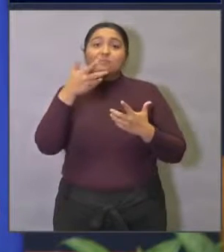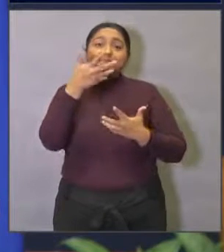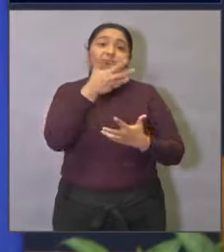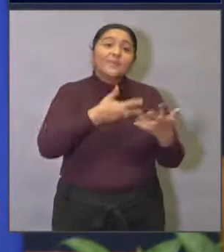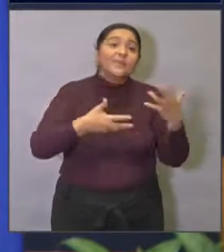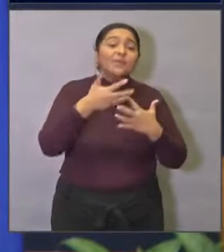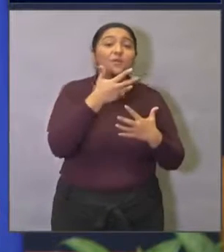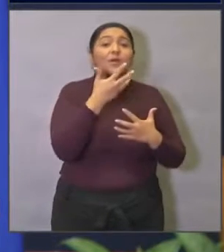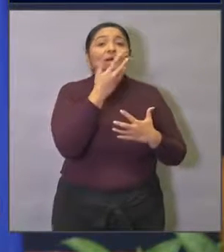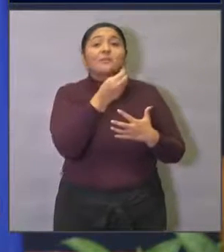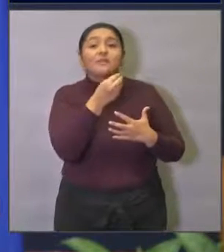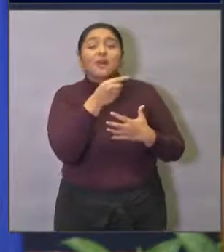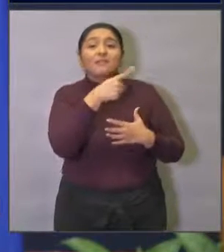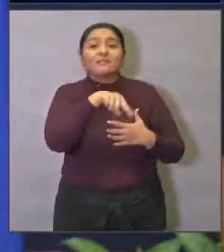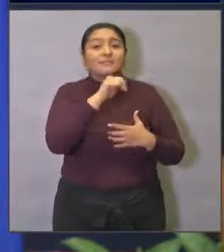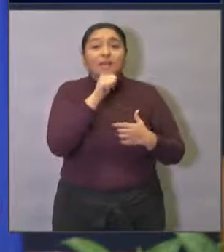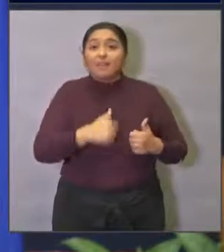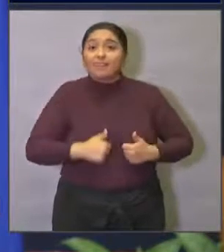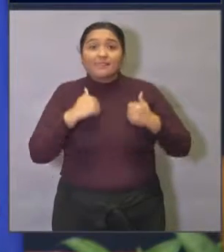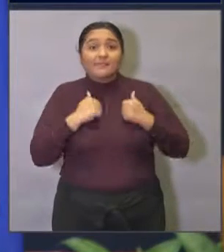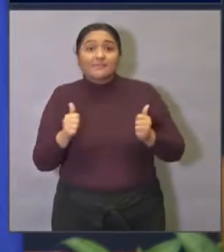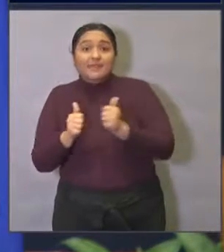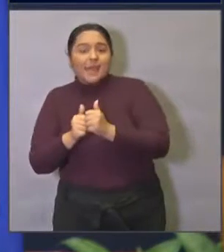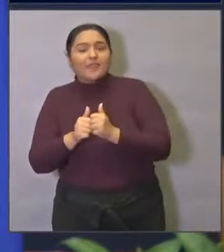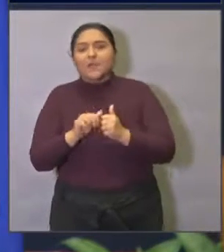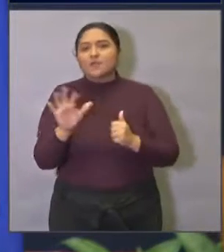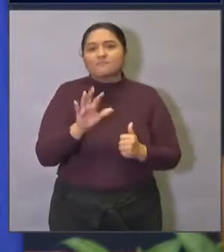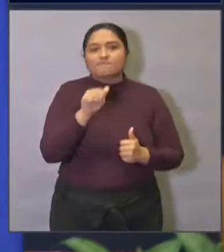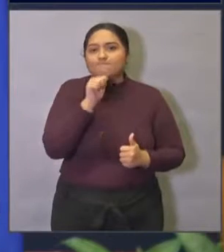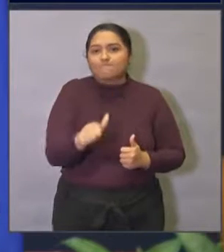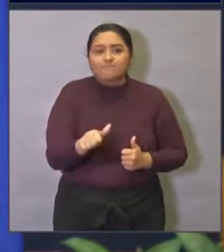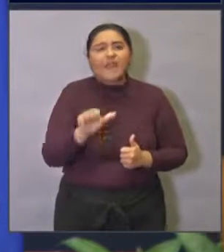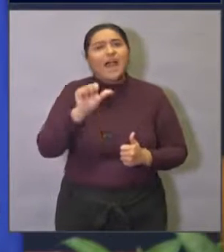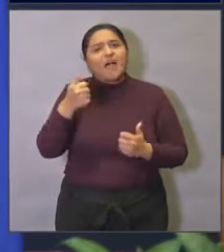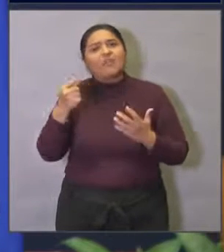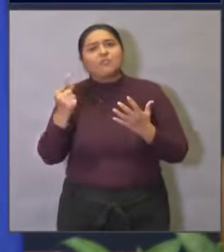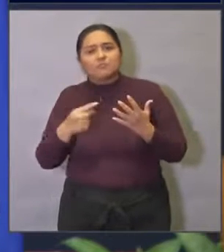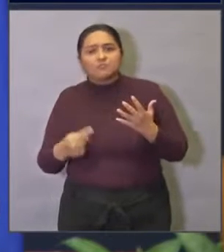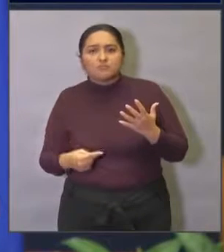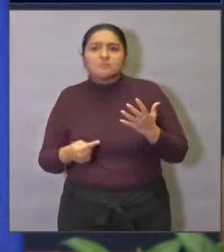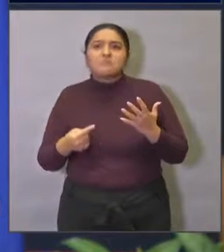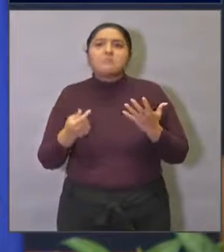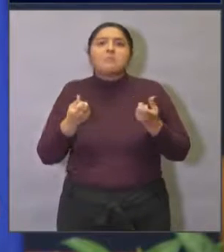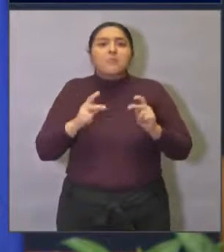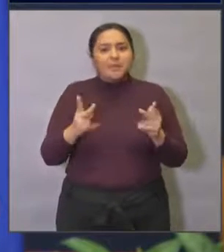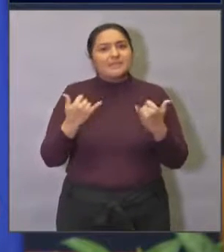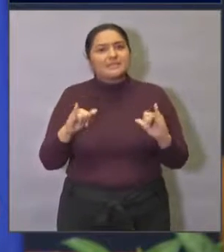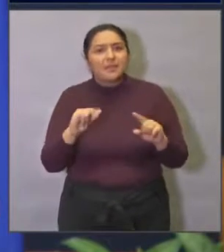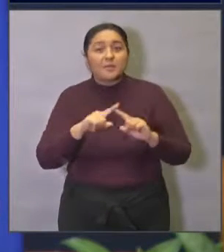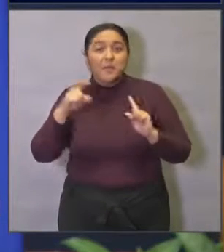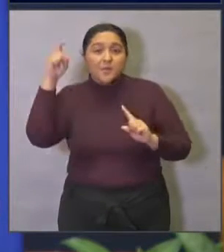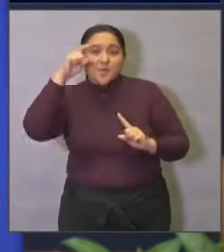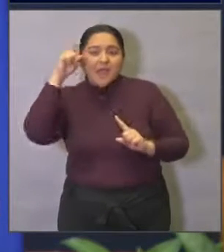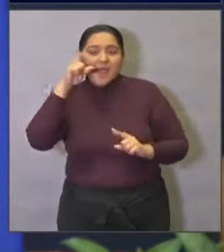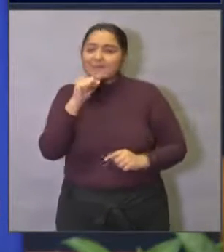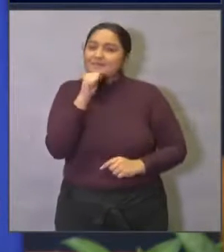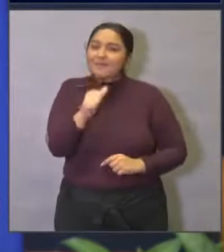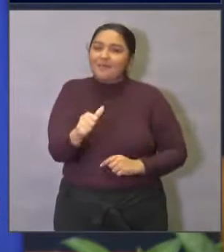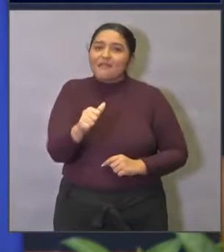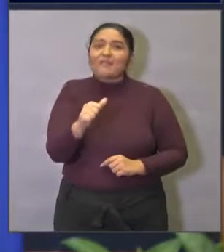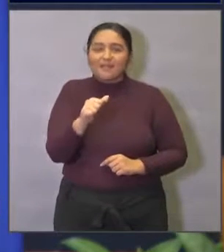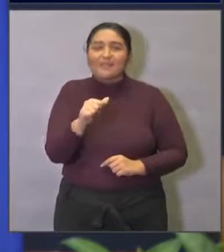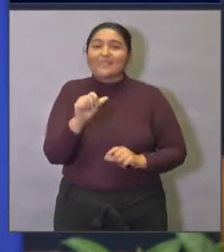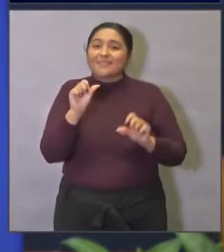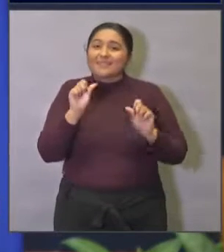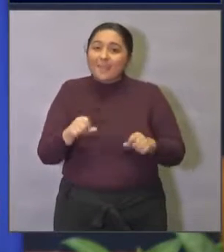of your household. Many things are permitted still, but they may not be wise, and they carry immense risks for